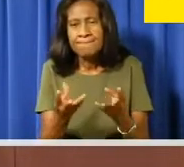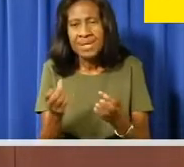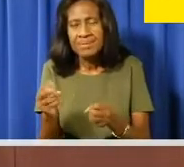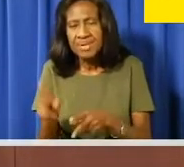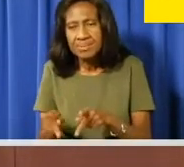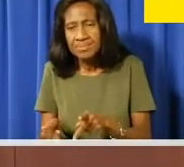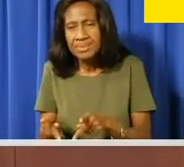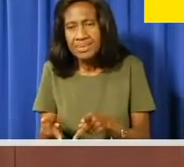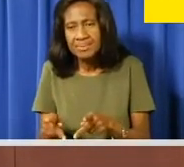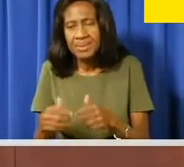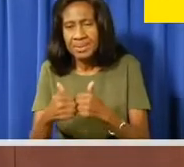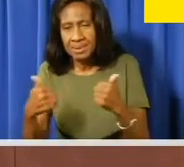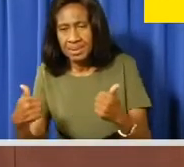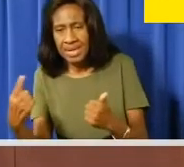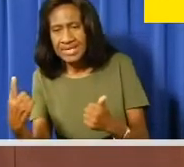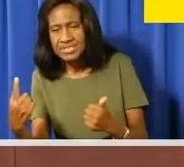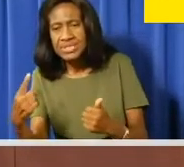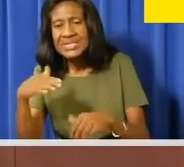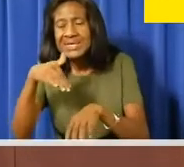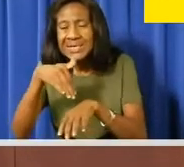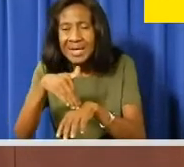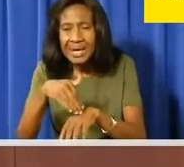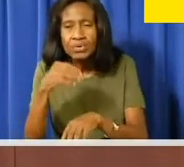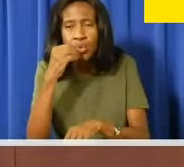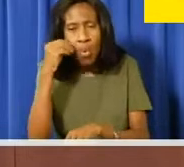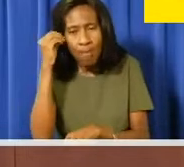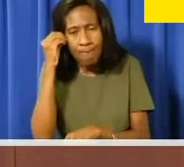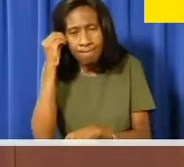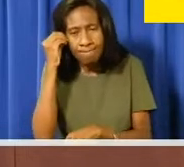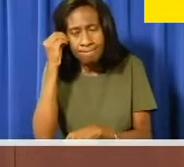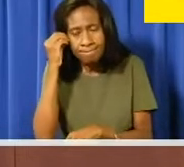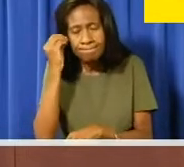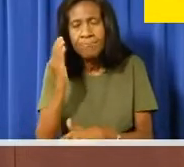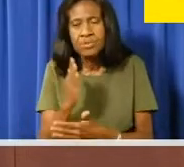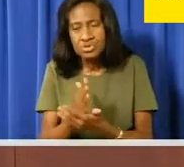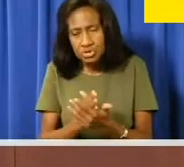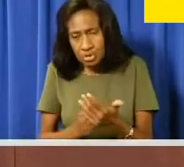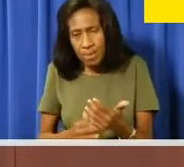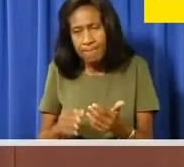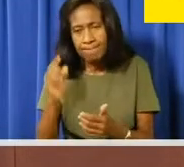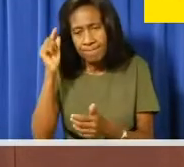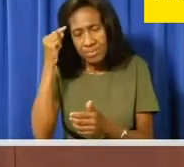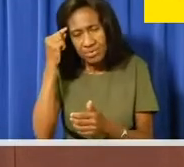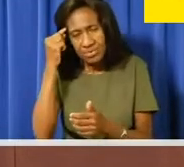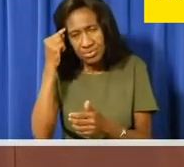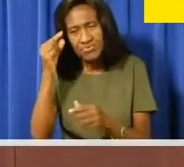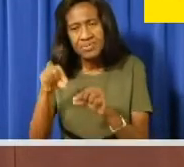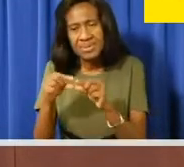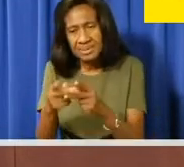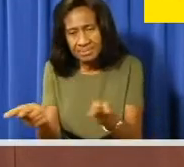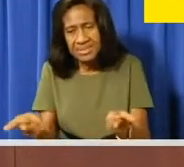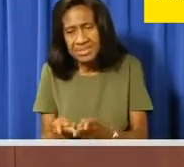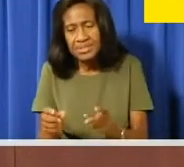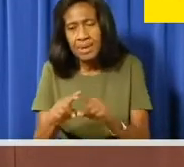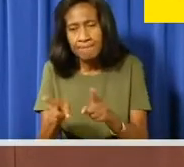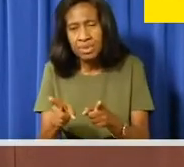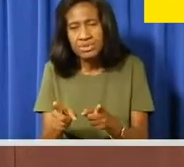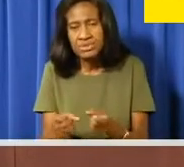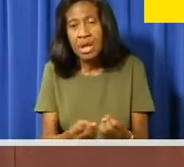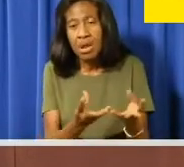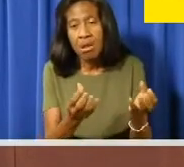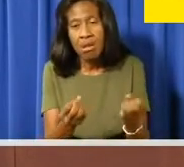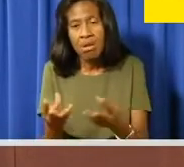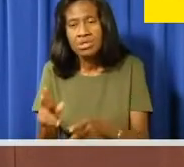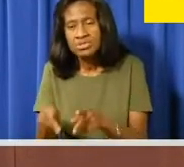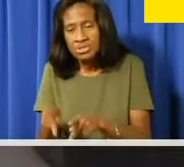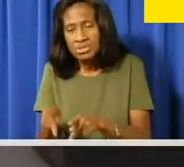these of travelers isolating at the different government facilities, but a great majority of them are isolating at home at this